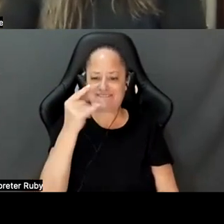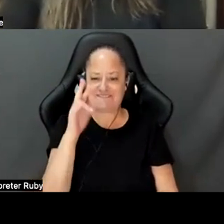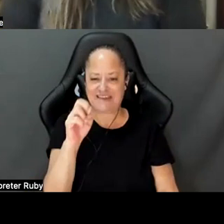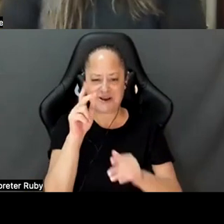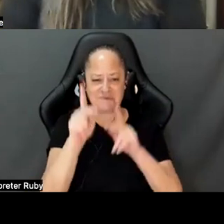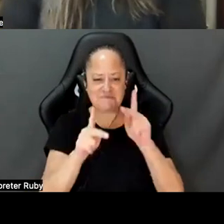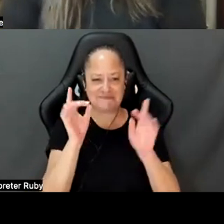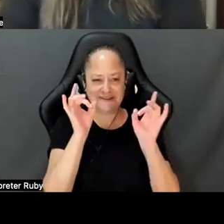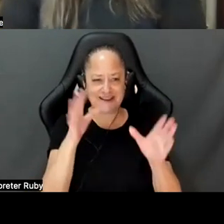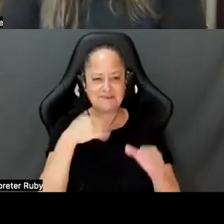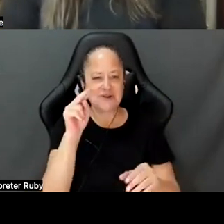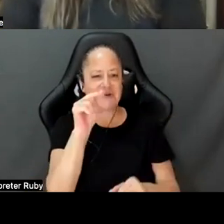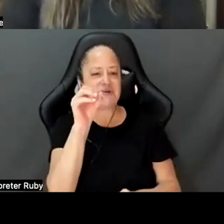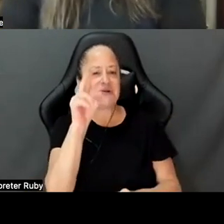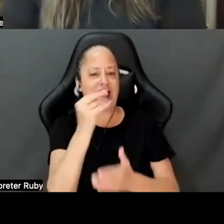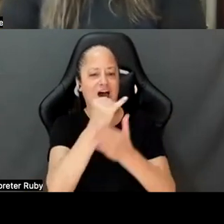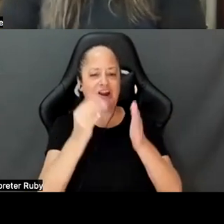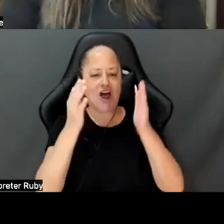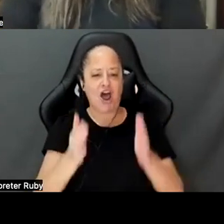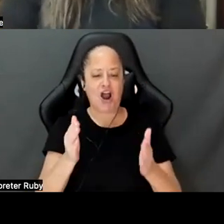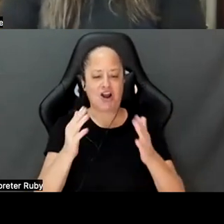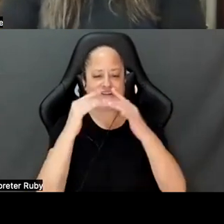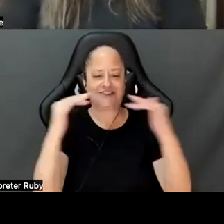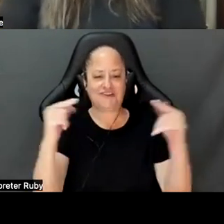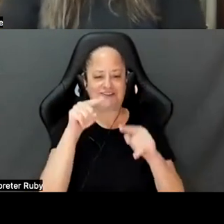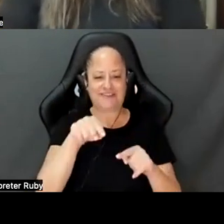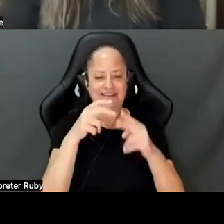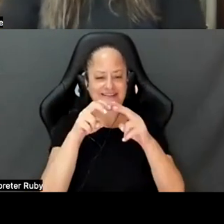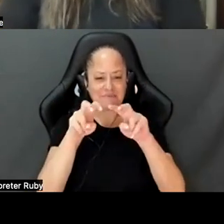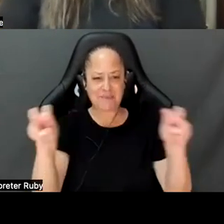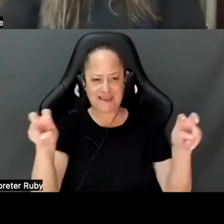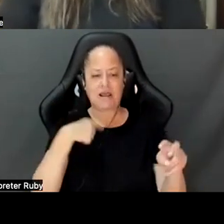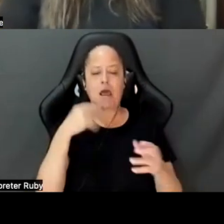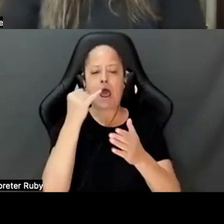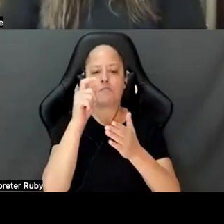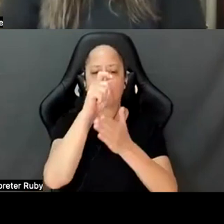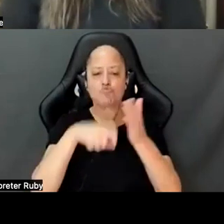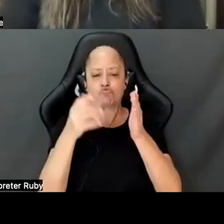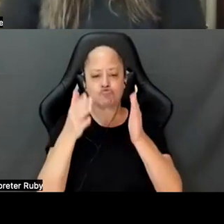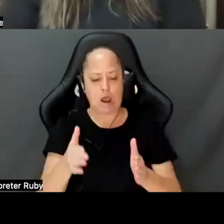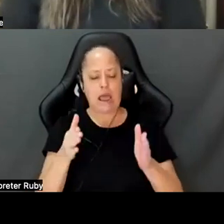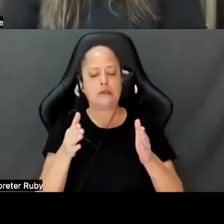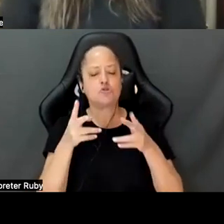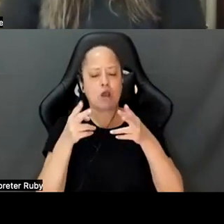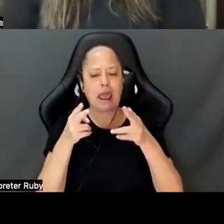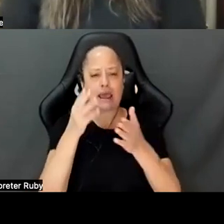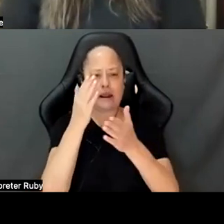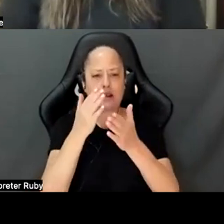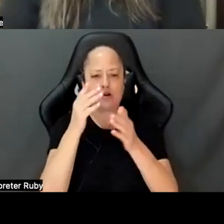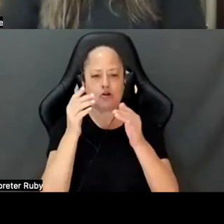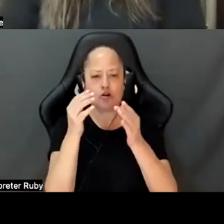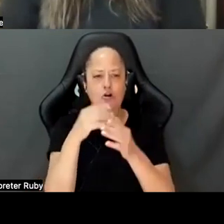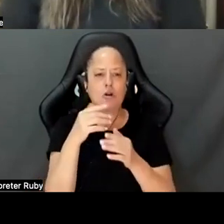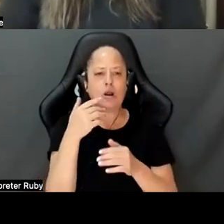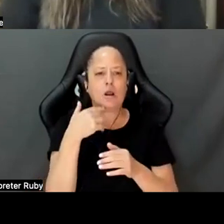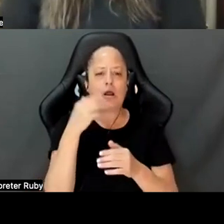the non-artist diversity to this panel. But I am a writer and an editor, and my current project is